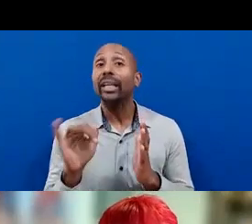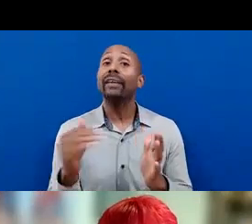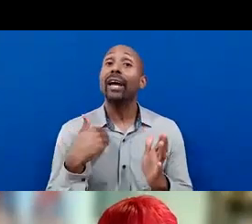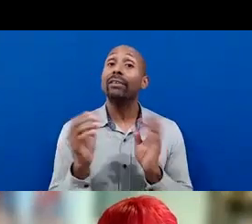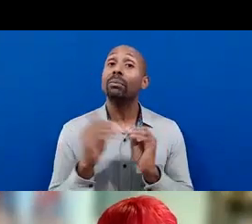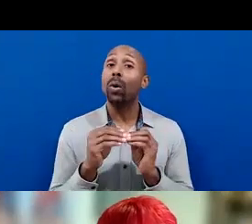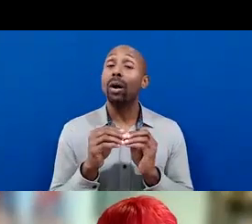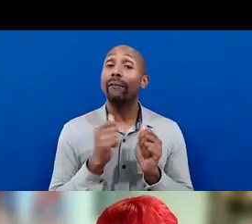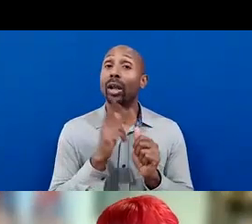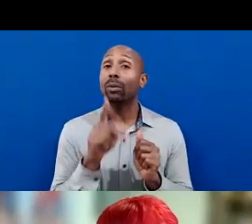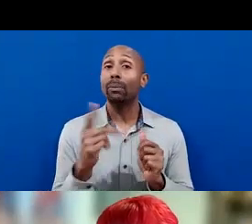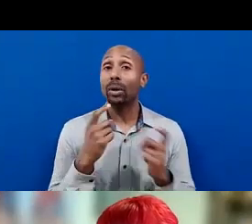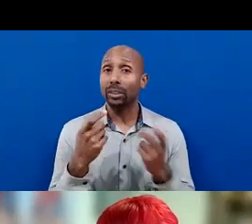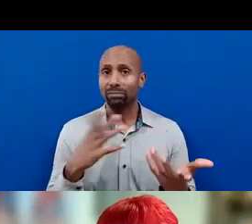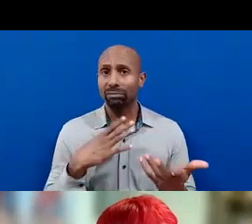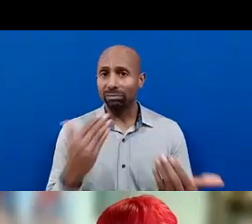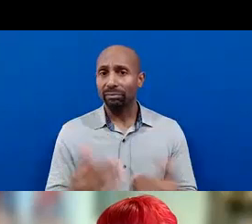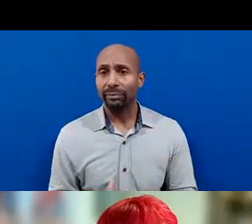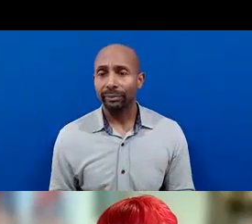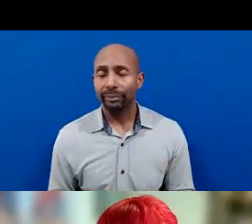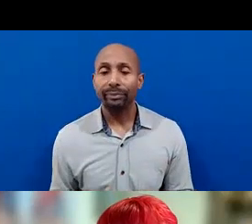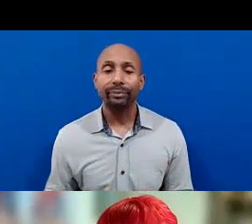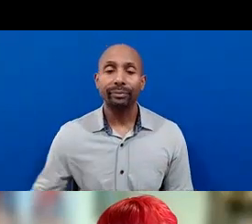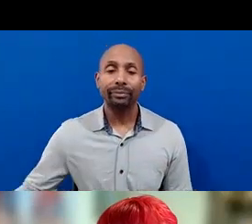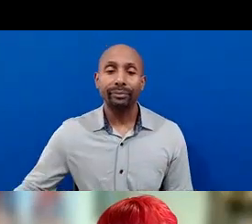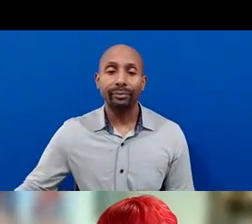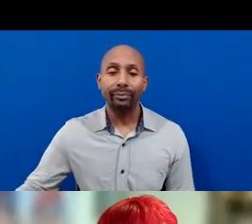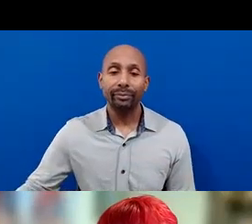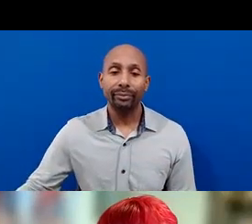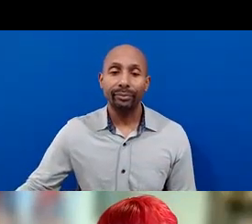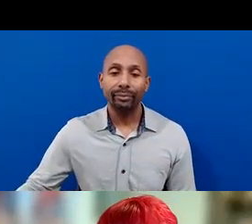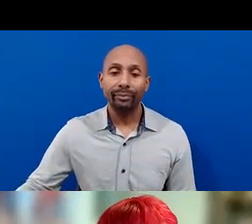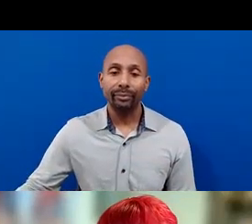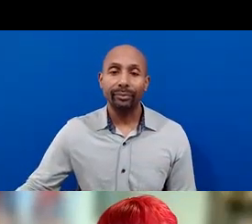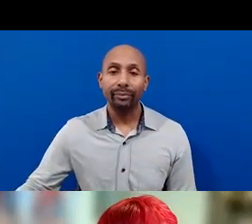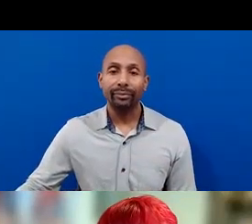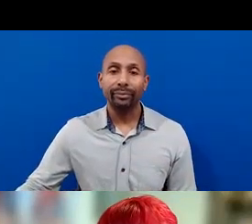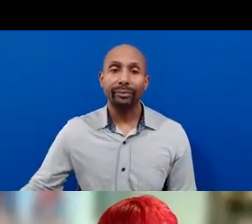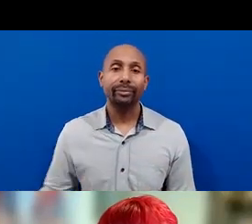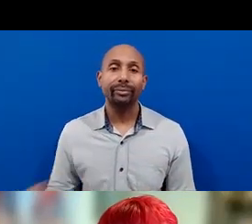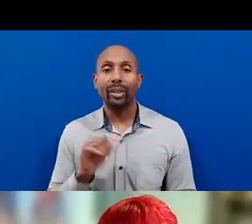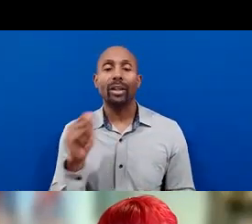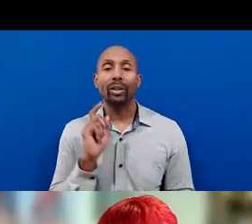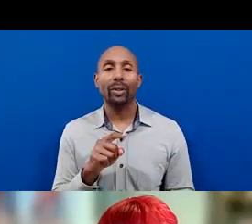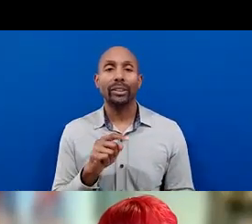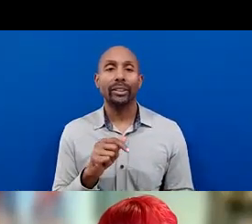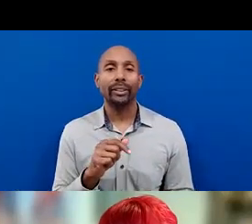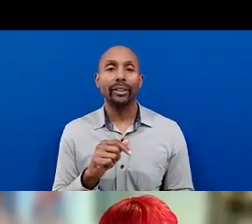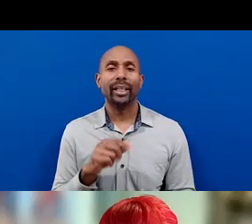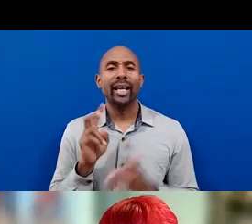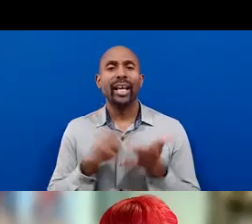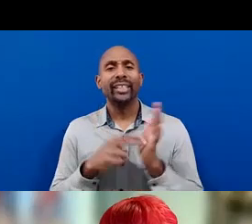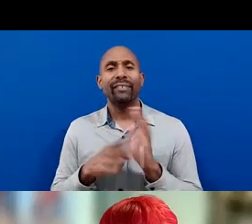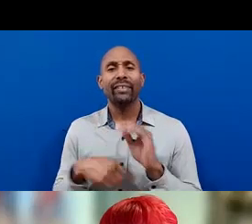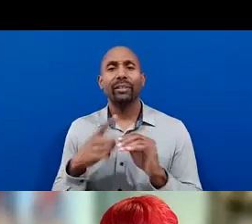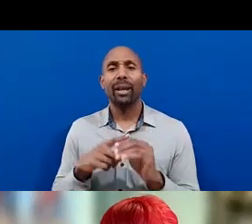Is the definition of fully, sorry, I'm reading another question in the chat. Is the definition of fully vaccinated still just the 2 shots, or does it now